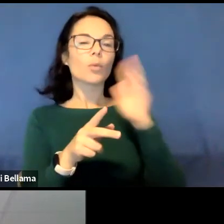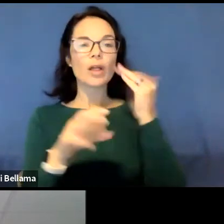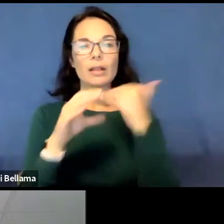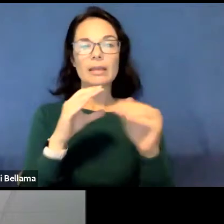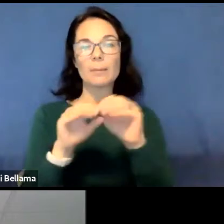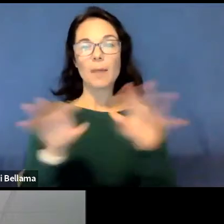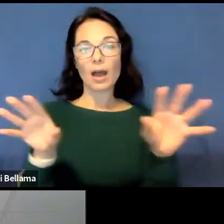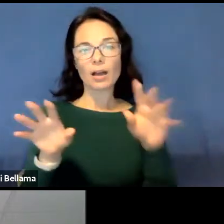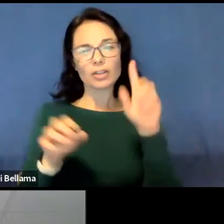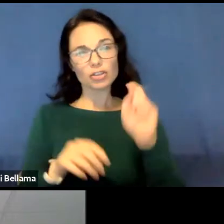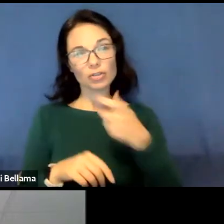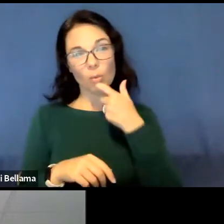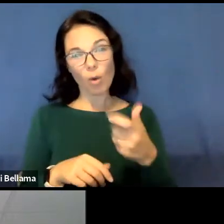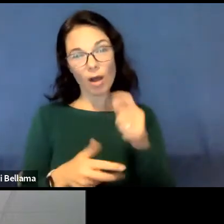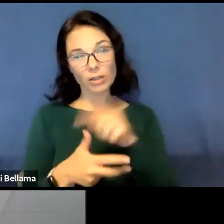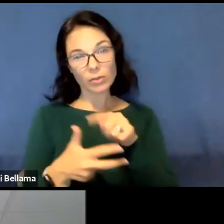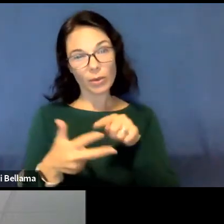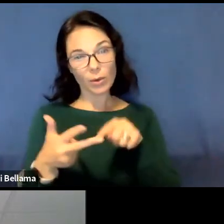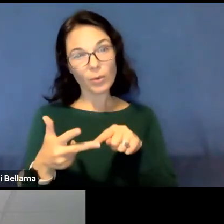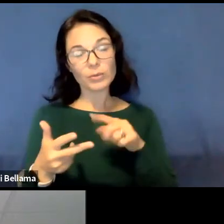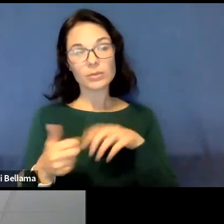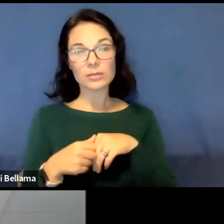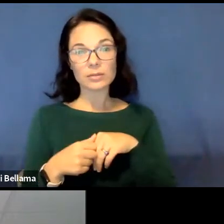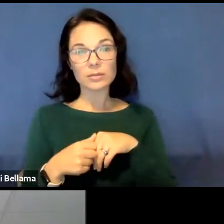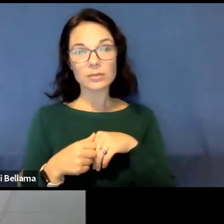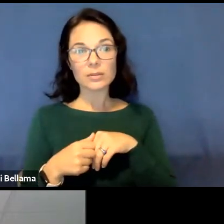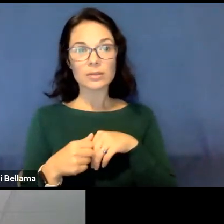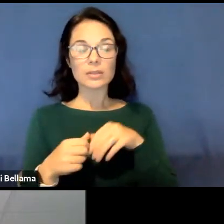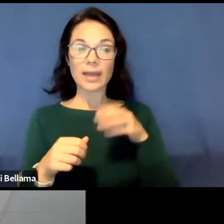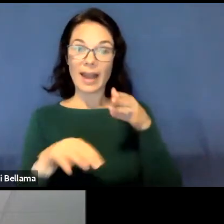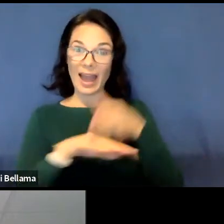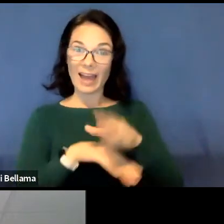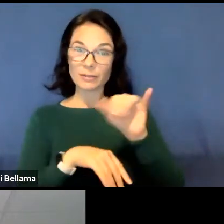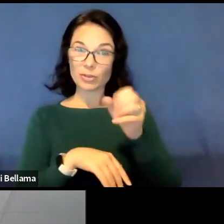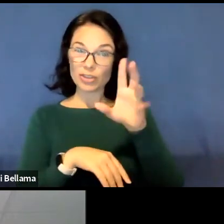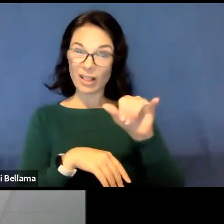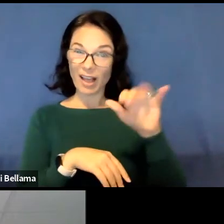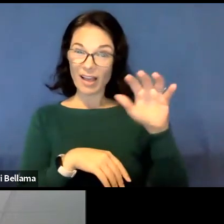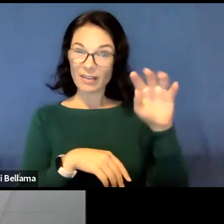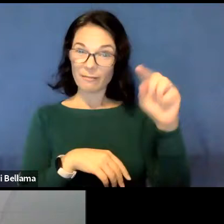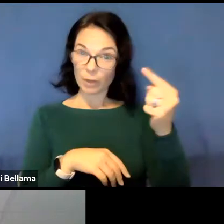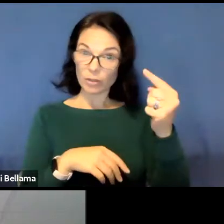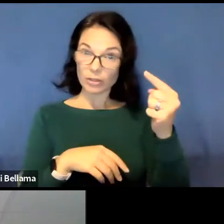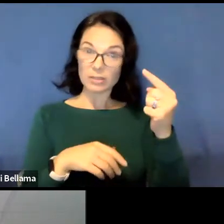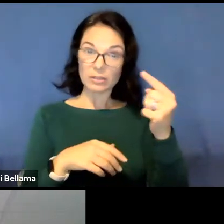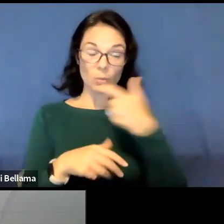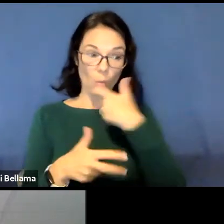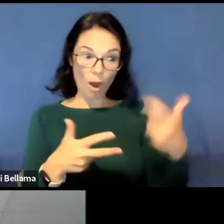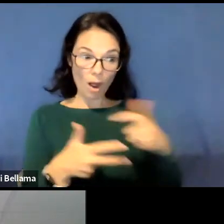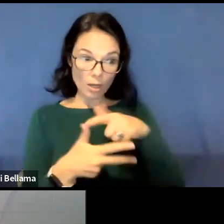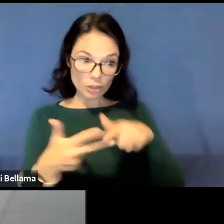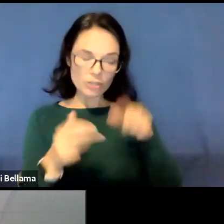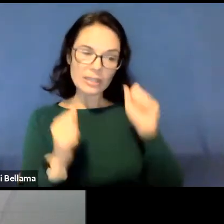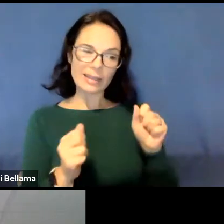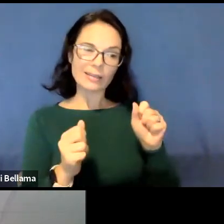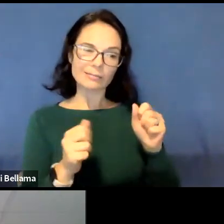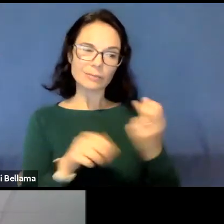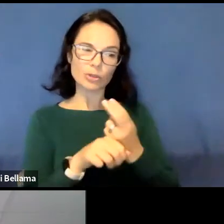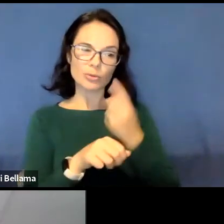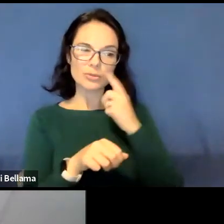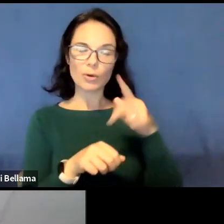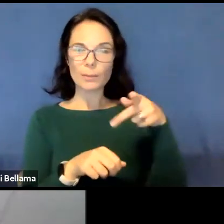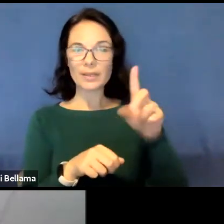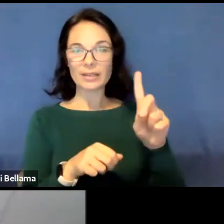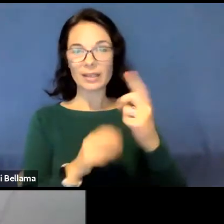should watch those. And once again, as long as if you watch those after July 1st, you should be able to use them for PD hours as well. And